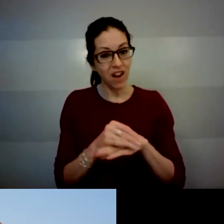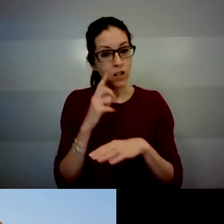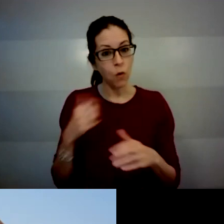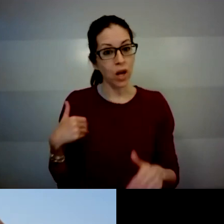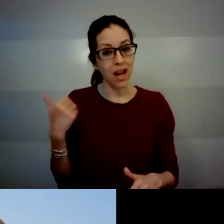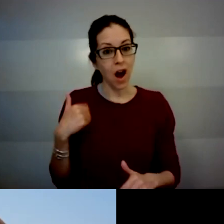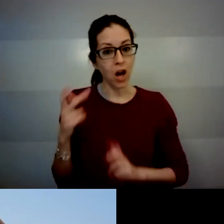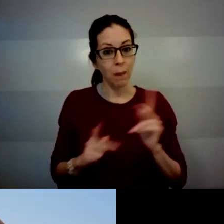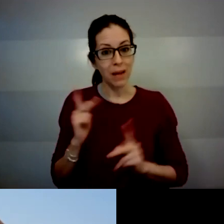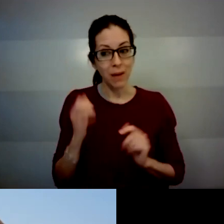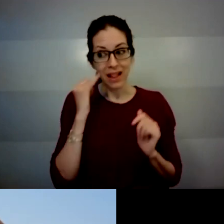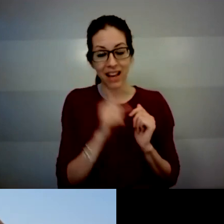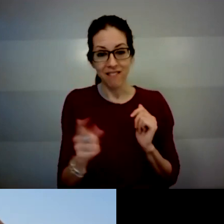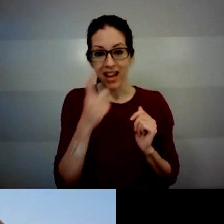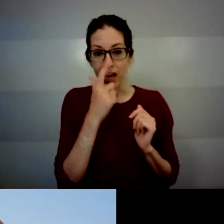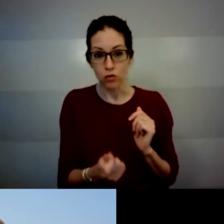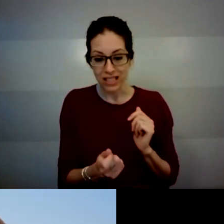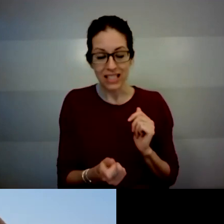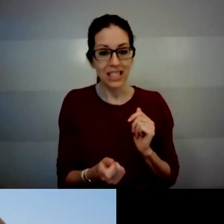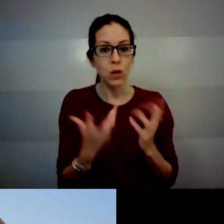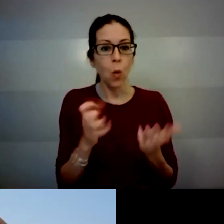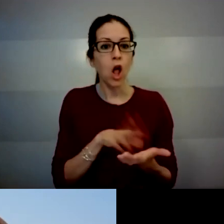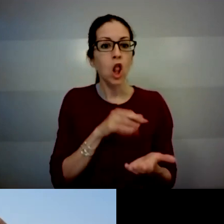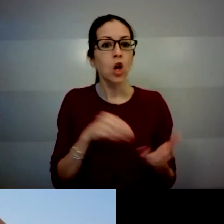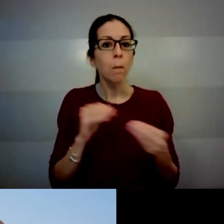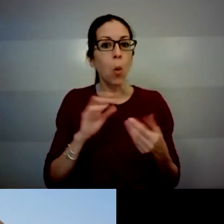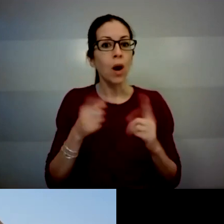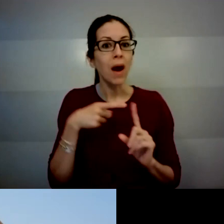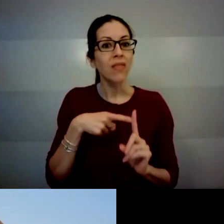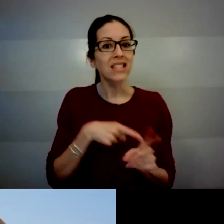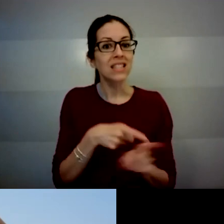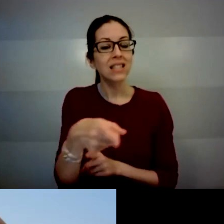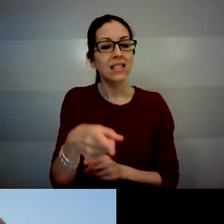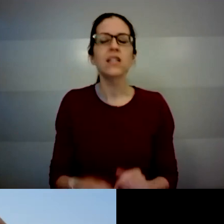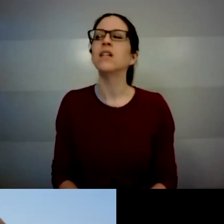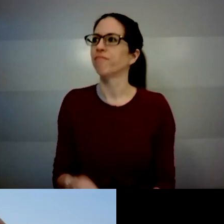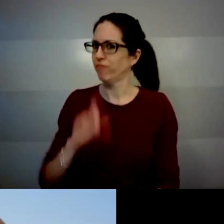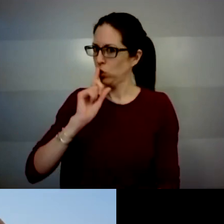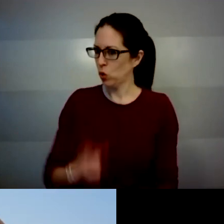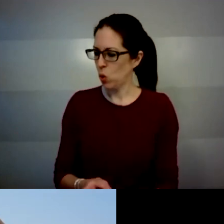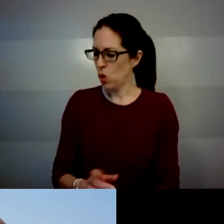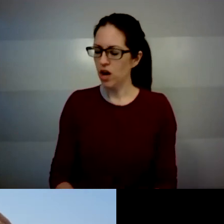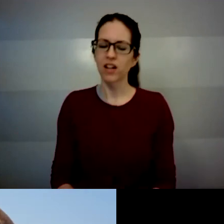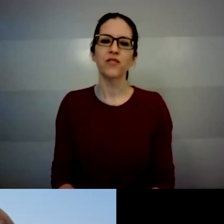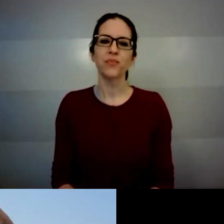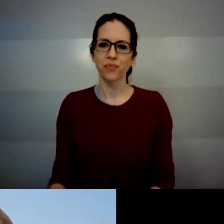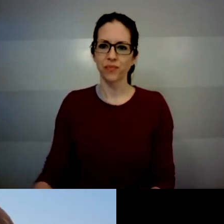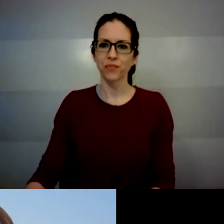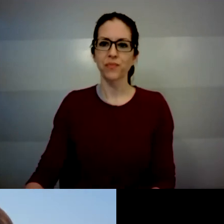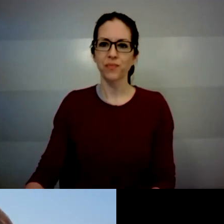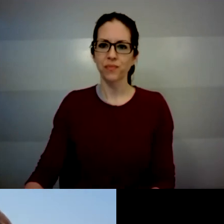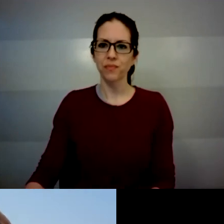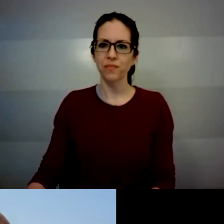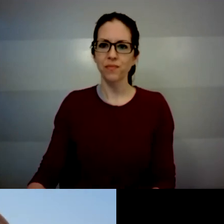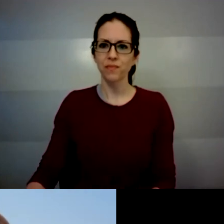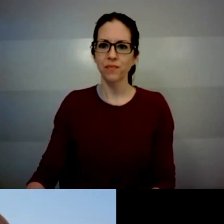interested in getting started or learning more about this field? Sure. So, this is a great